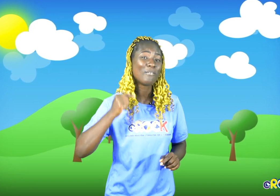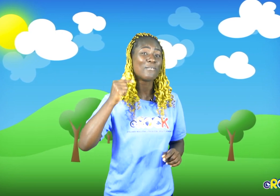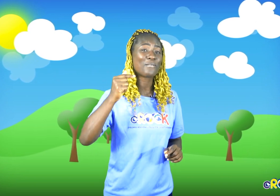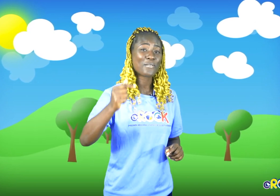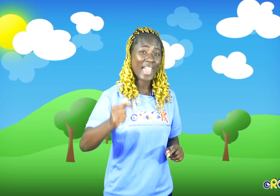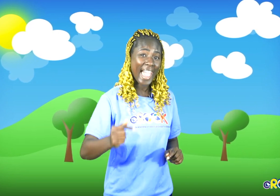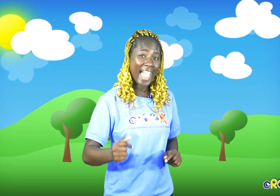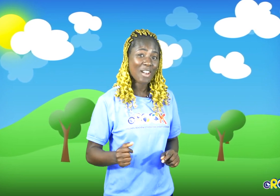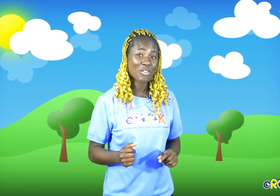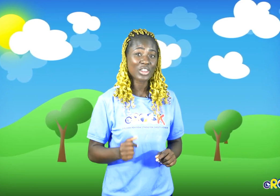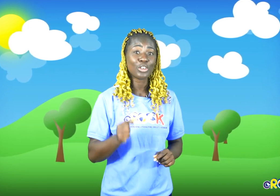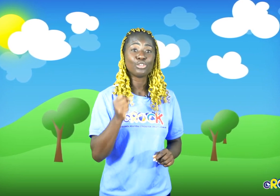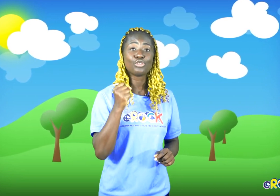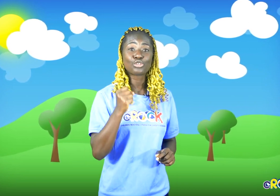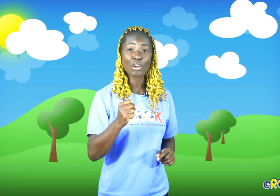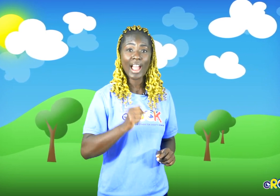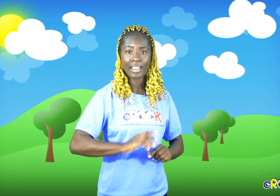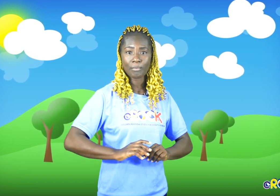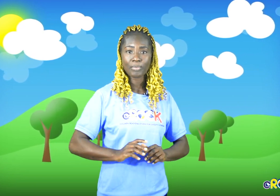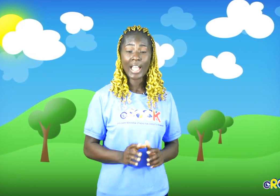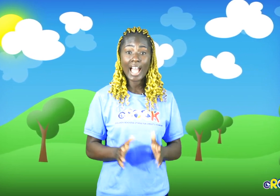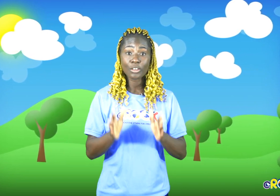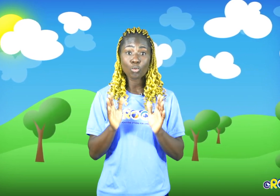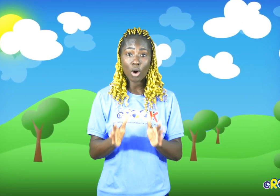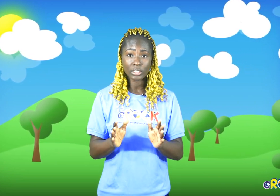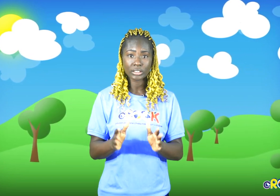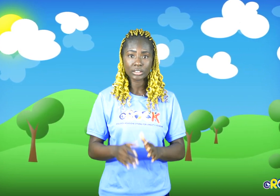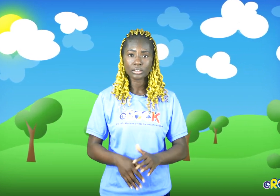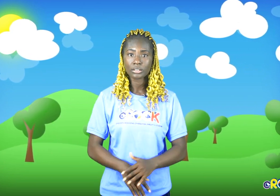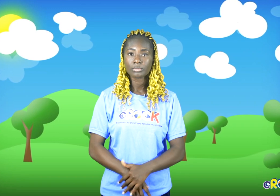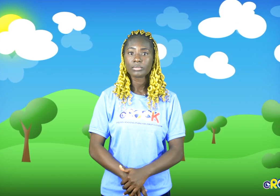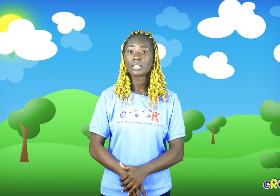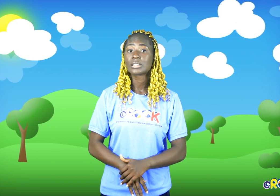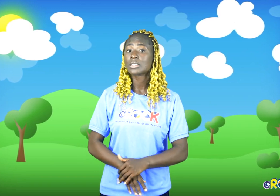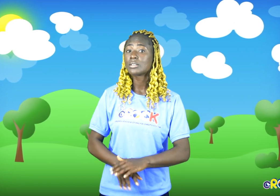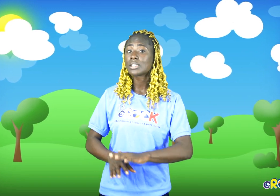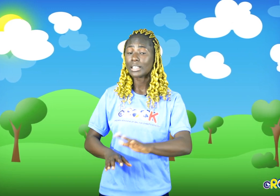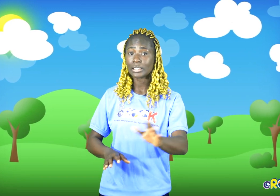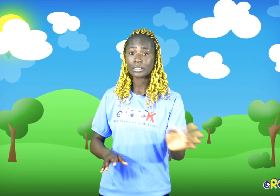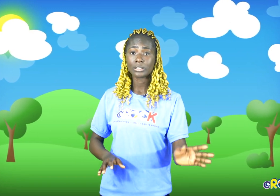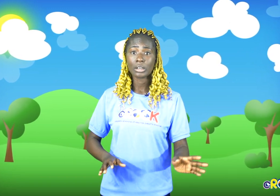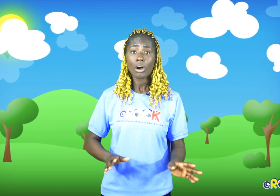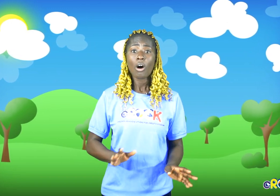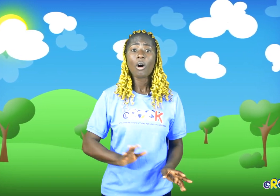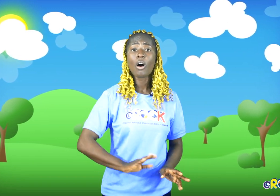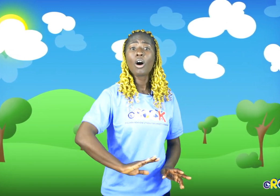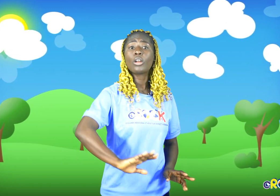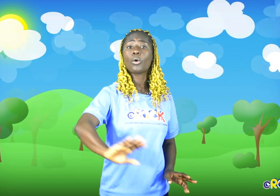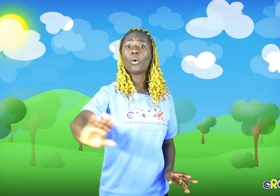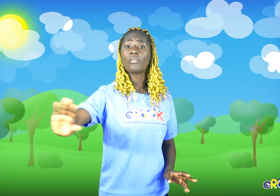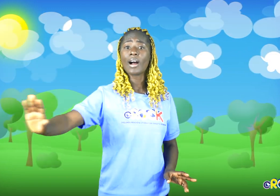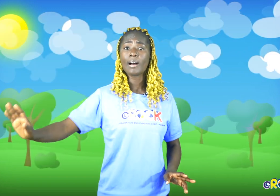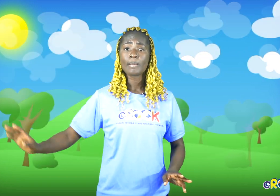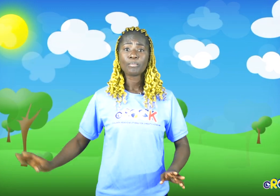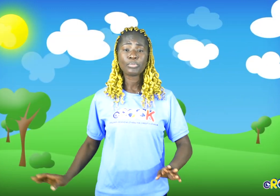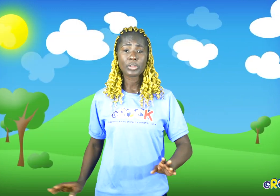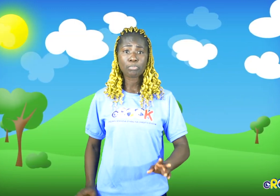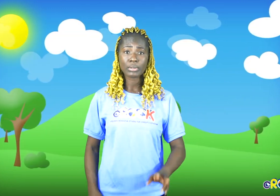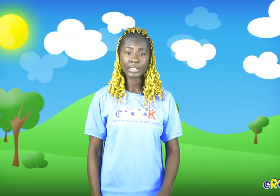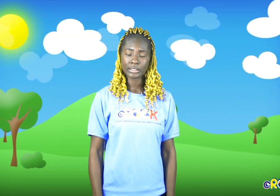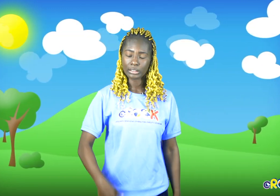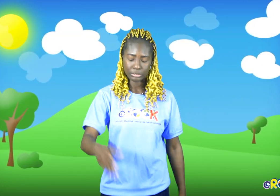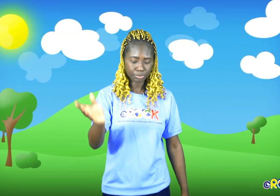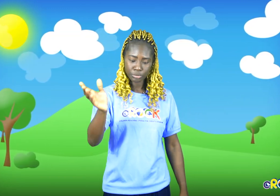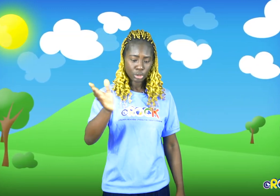also very dry. And worse, still scattered all over